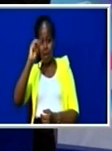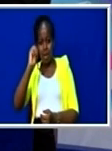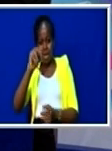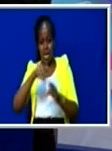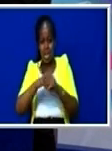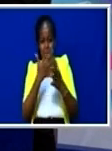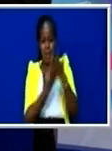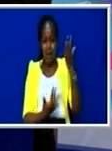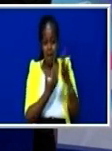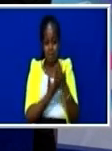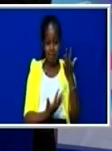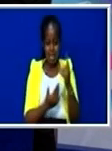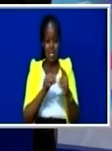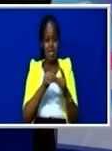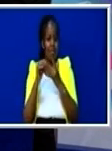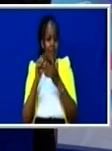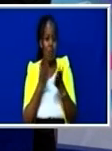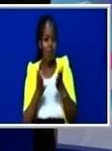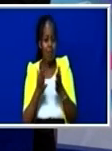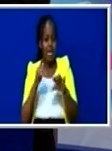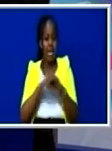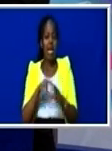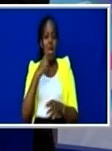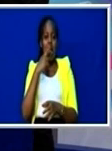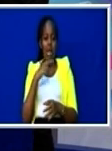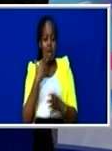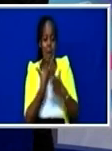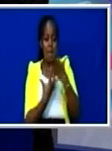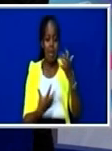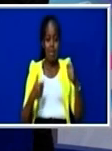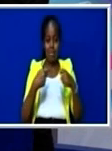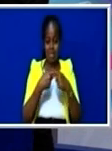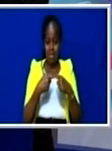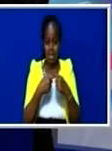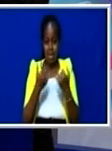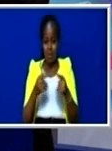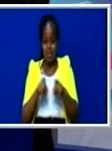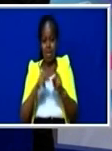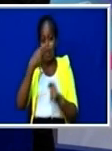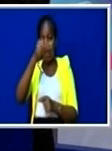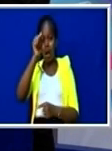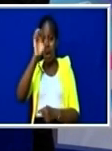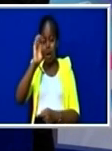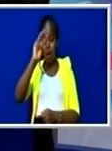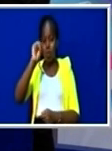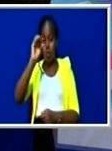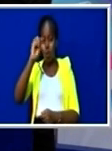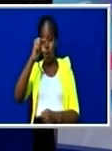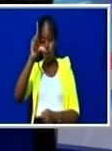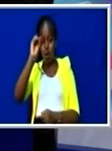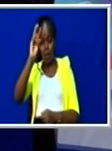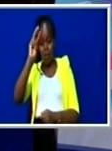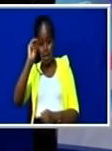In the blood, specifically in the red blood cells. No, hemoglobin is a